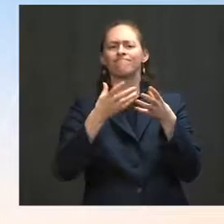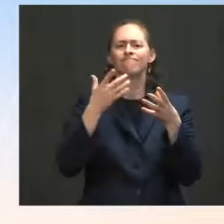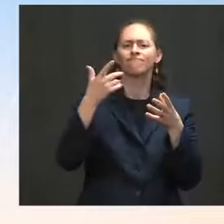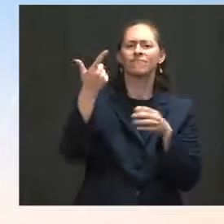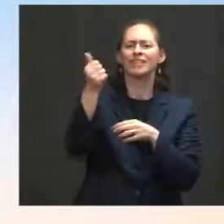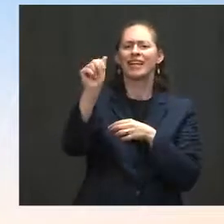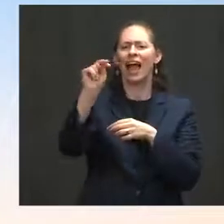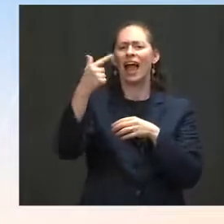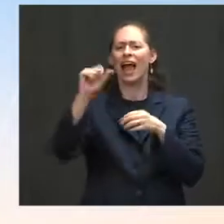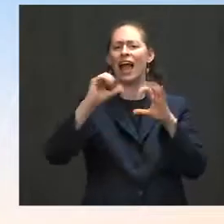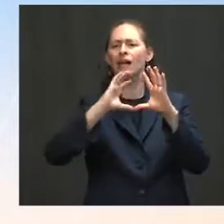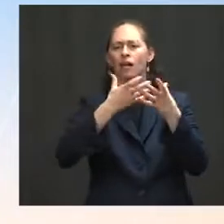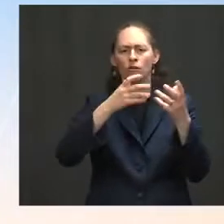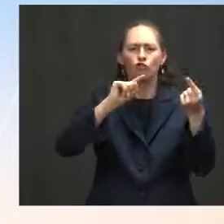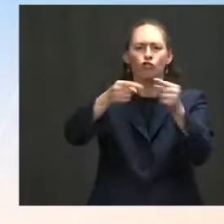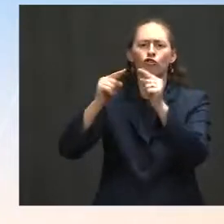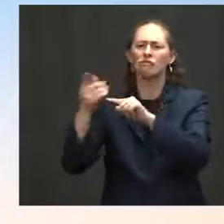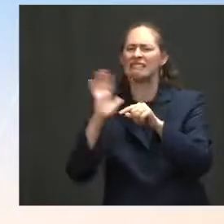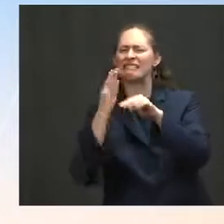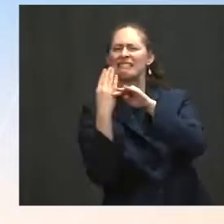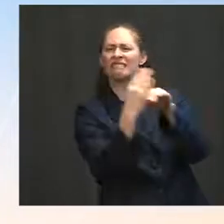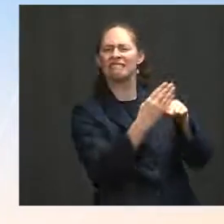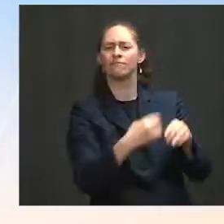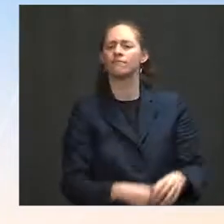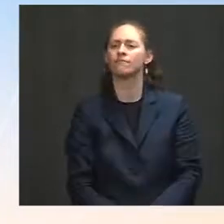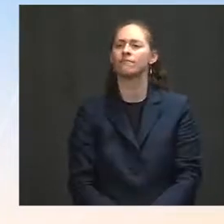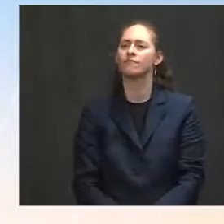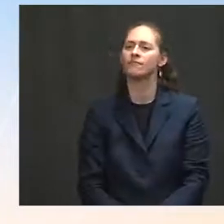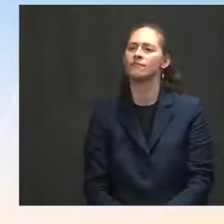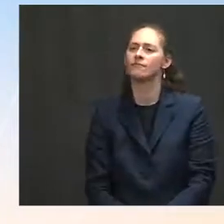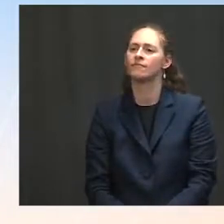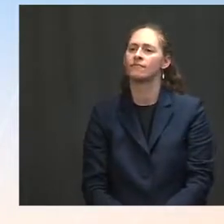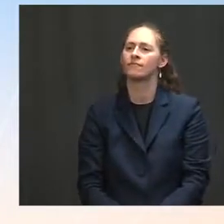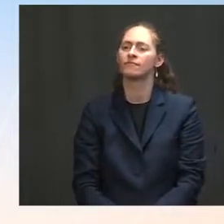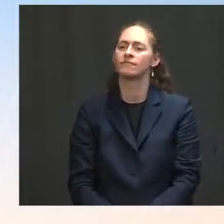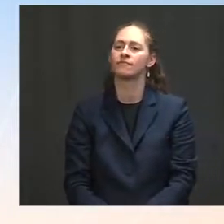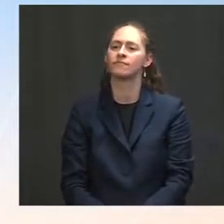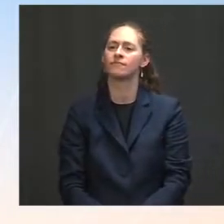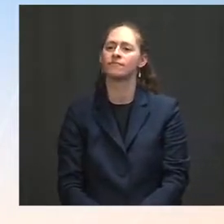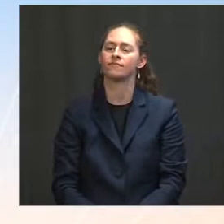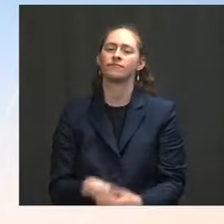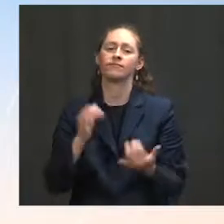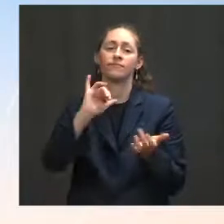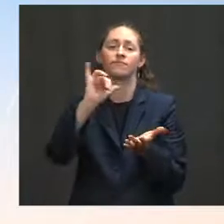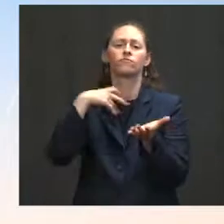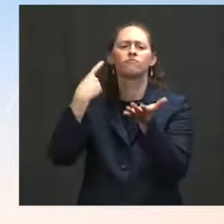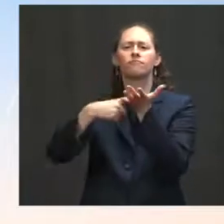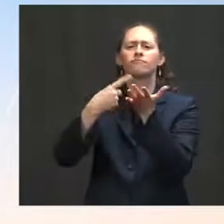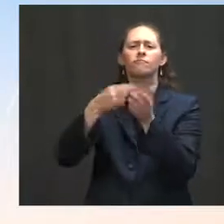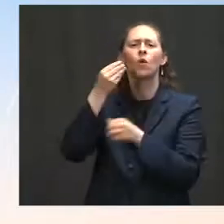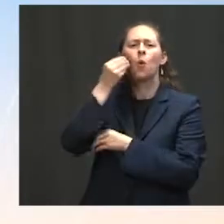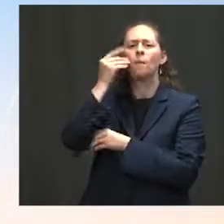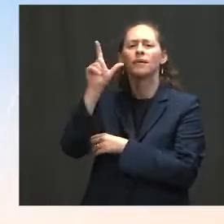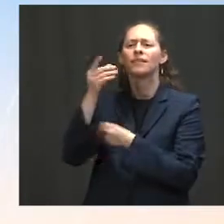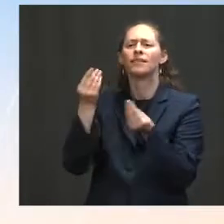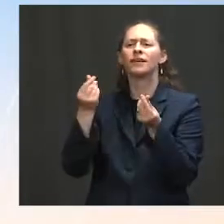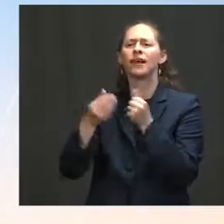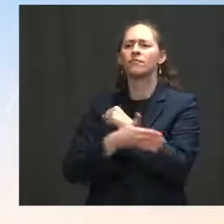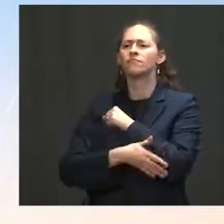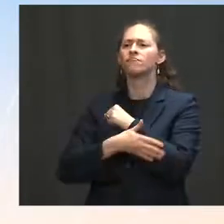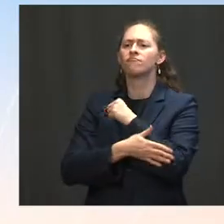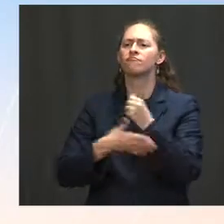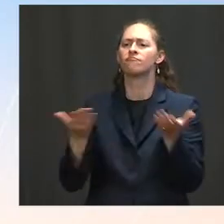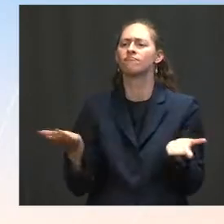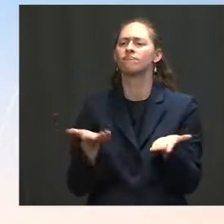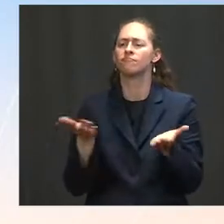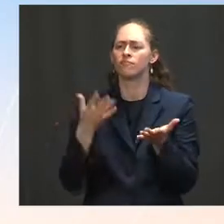Security redesignated temporary protected status for Haiti for 18 months, something the Secretary announced in May and something we are